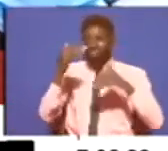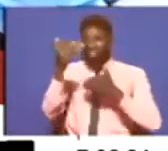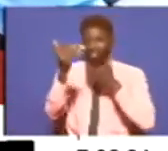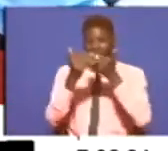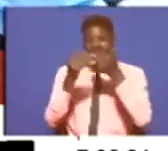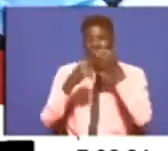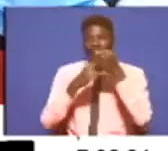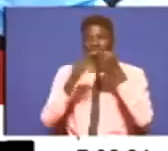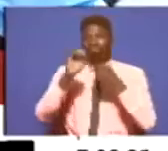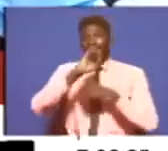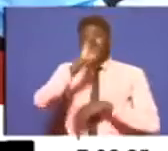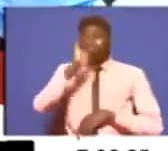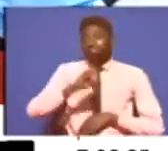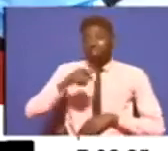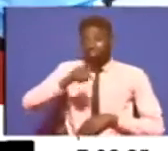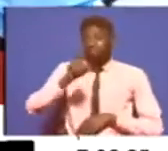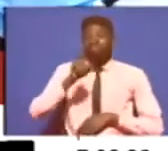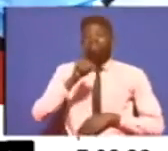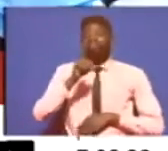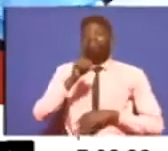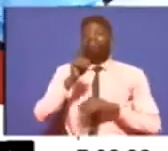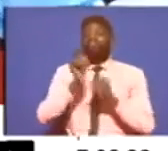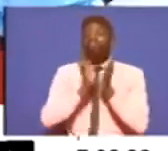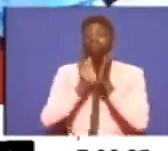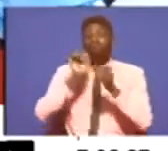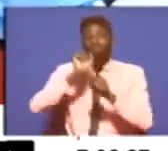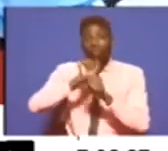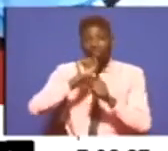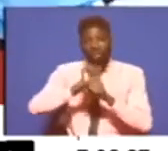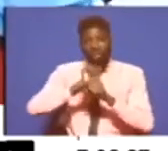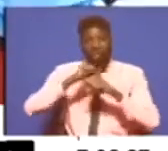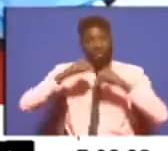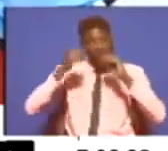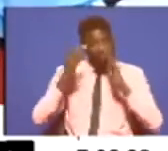officer or any of my officers or any of the other officers.